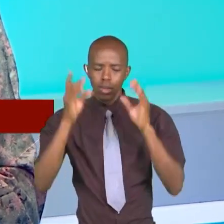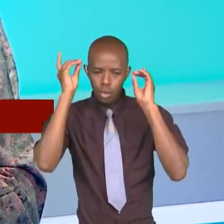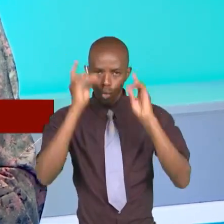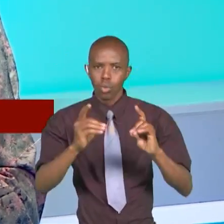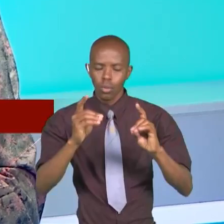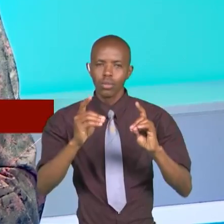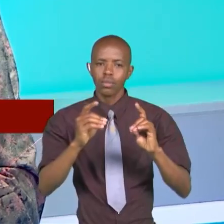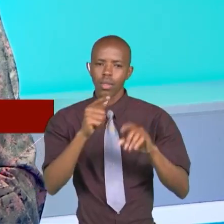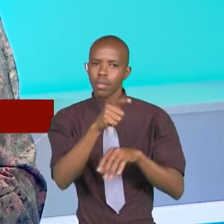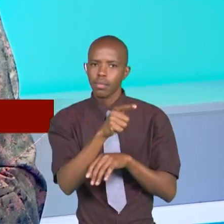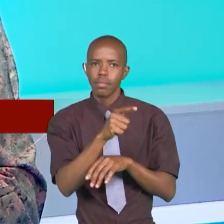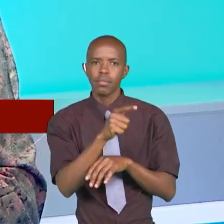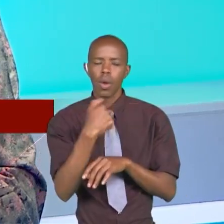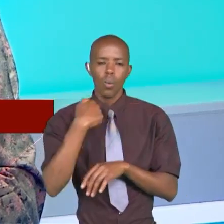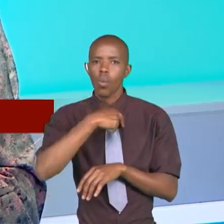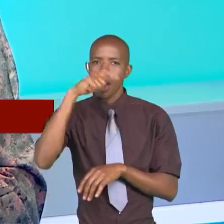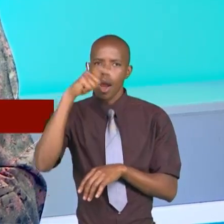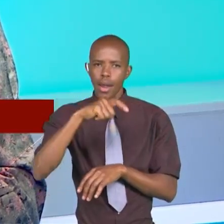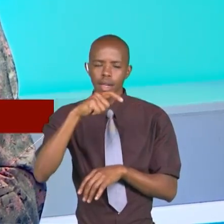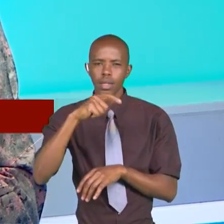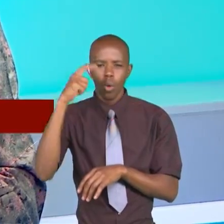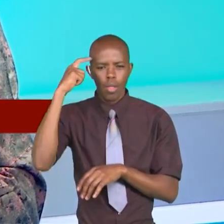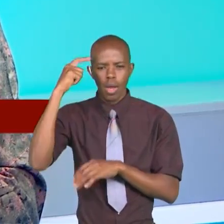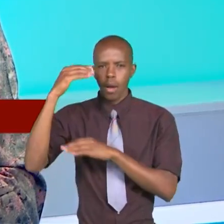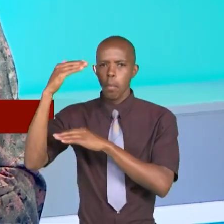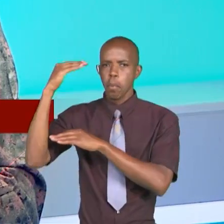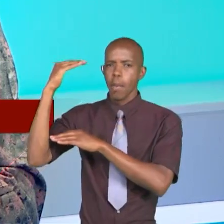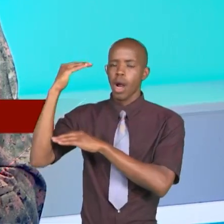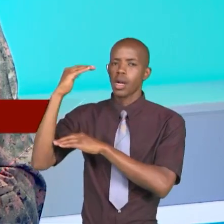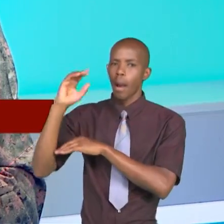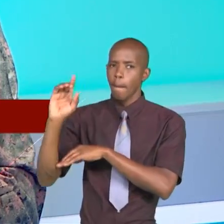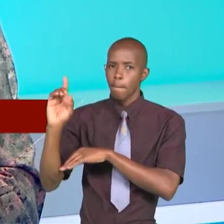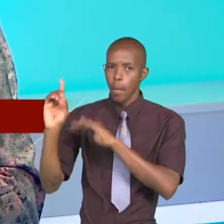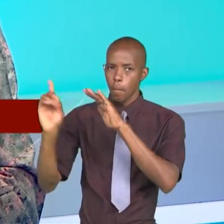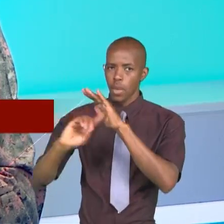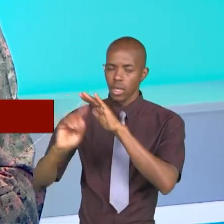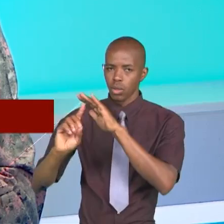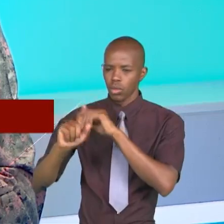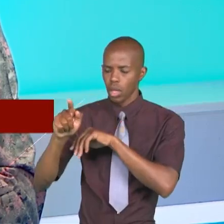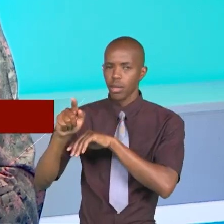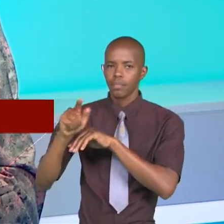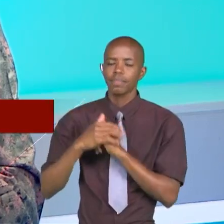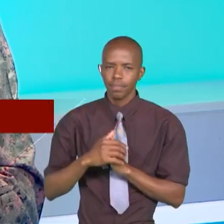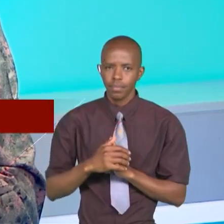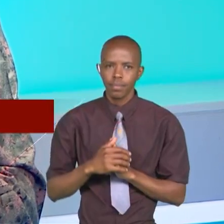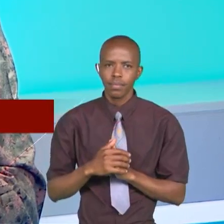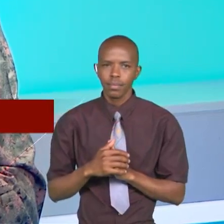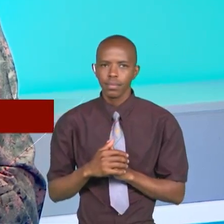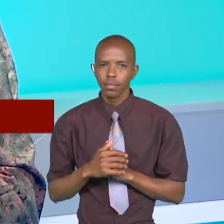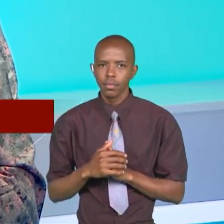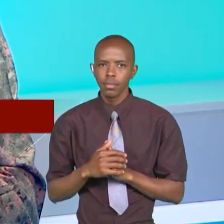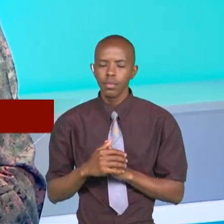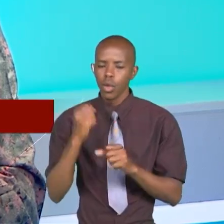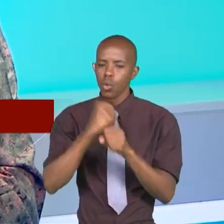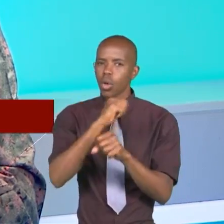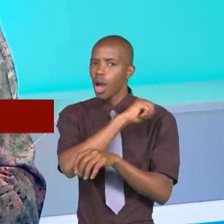deficiency is that we need to bring back the ministry, which was Metropolitan Ministry, so that it can do every